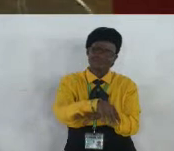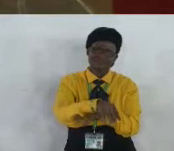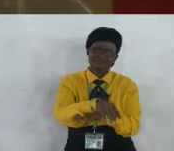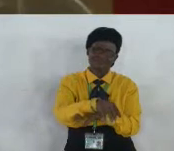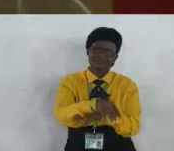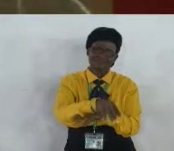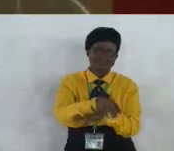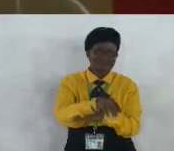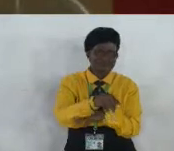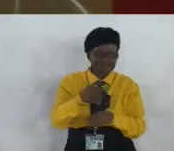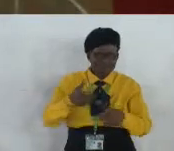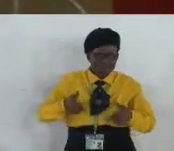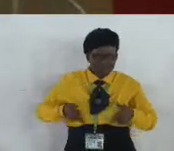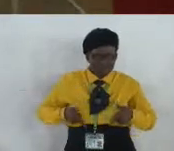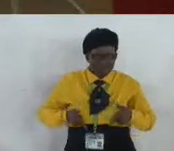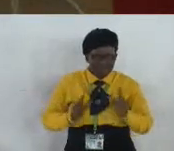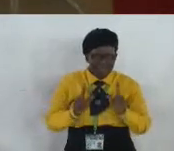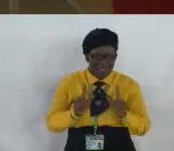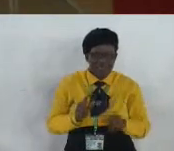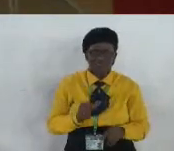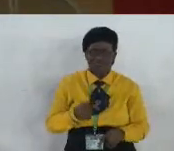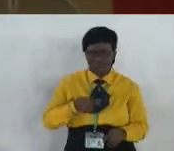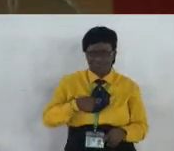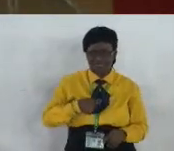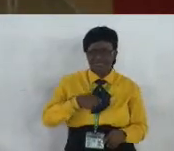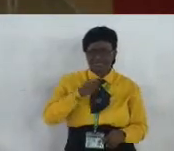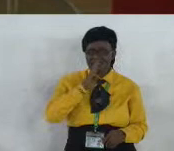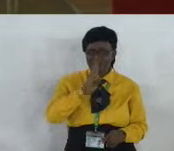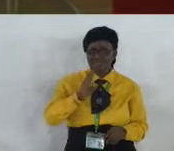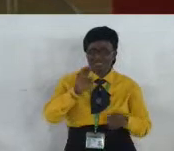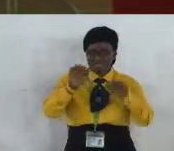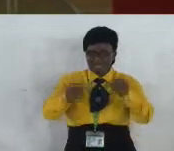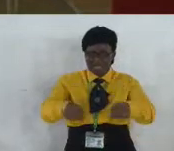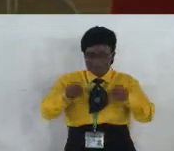Let me begin to sing,